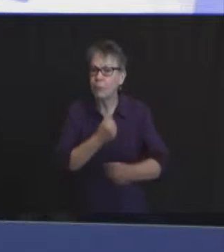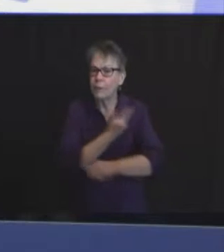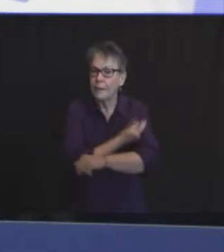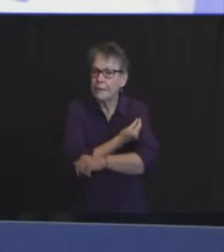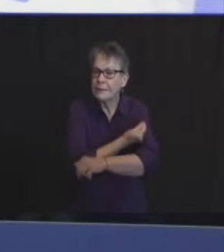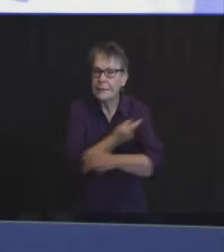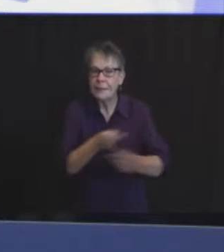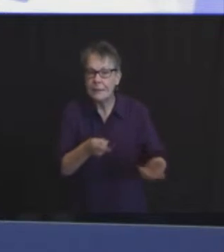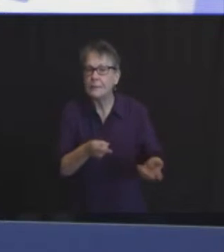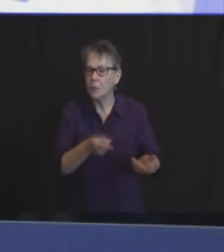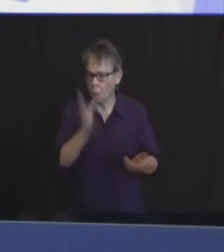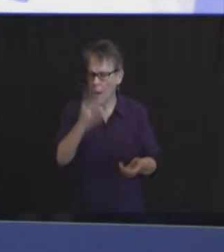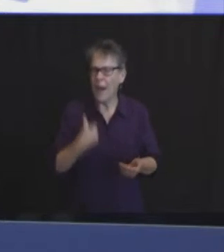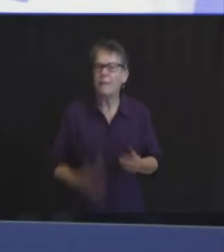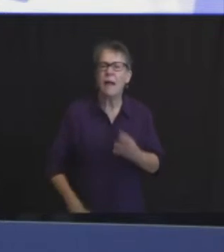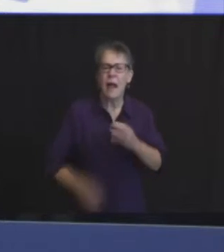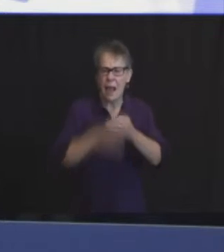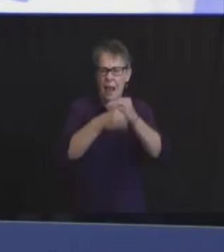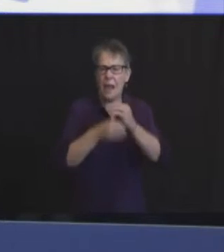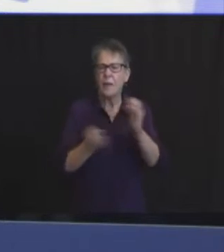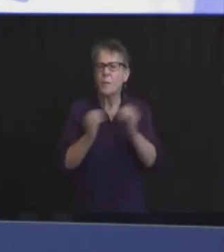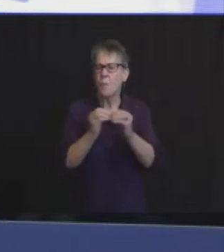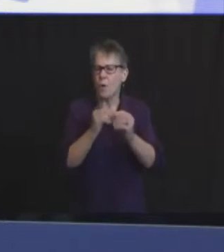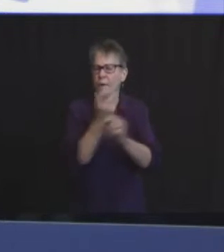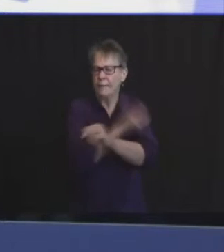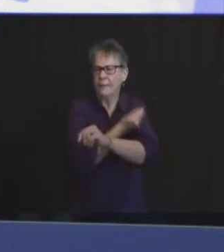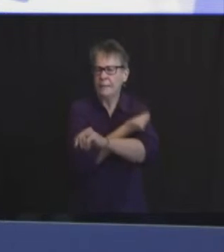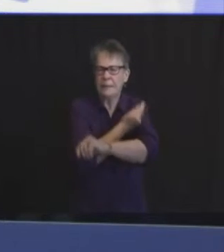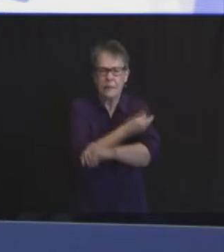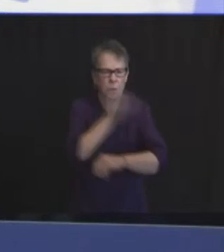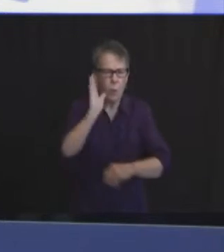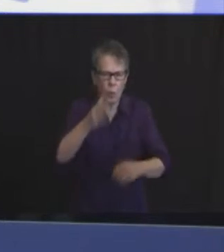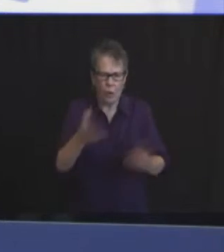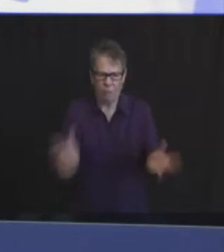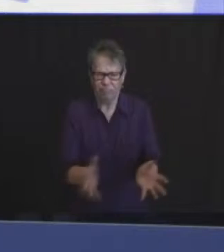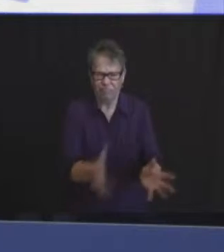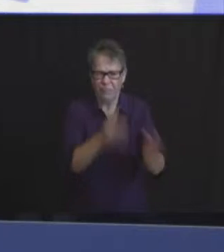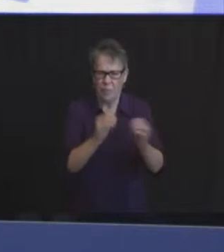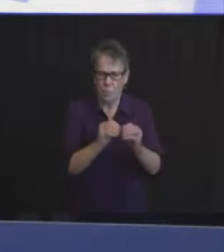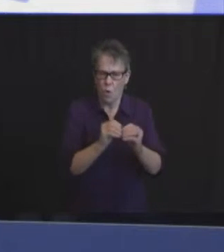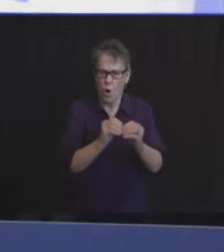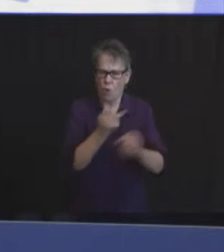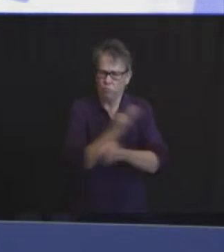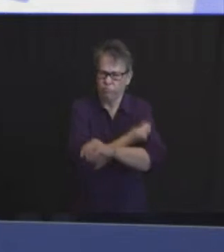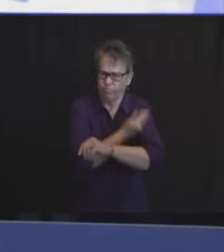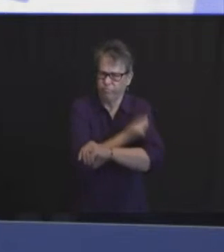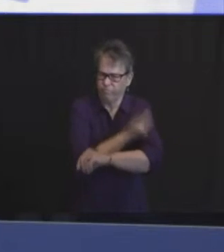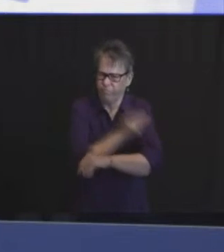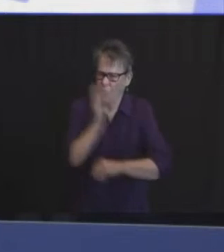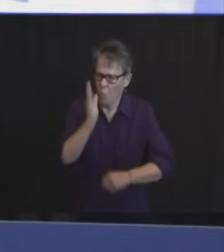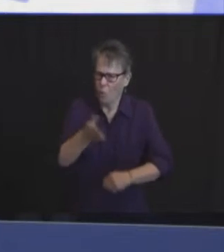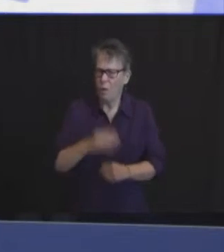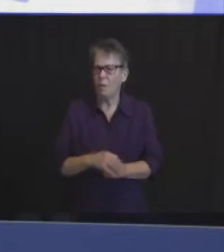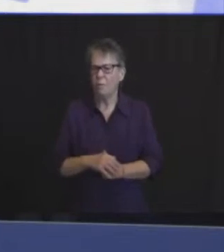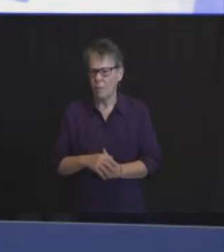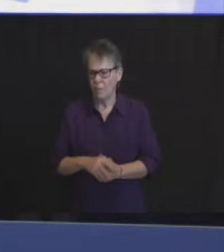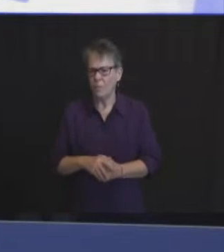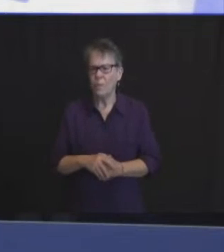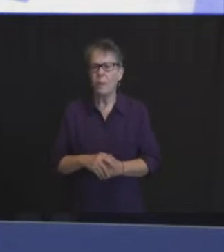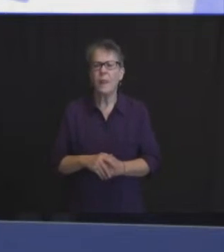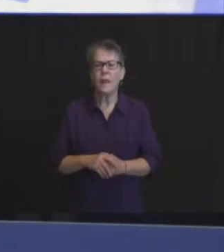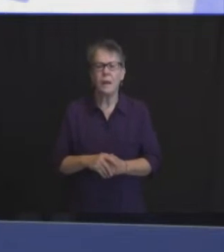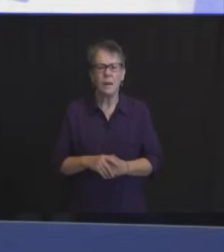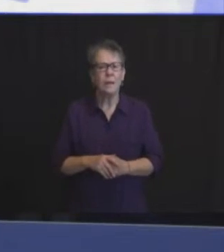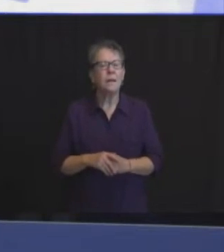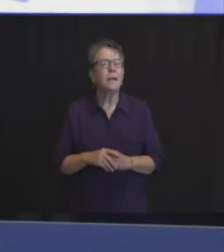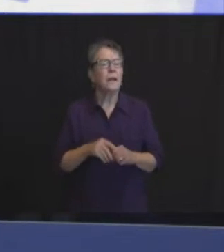vaccine increases, and ultimately we'll be able to vaccinate more than 2,000 individuals a day. We cannot thank